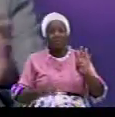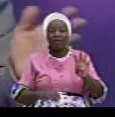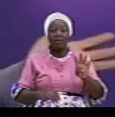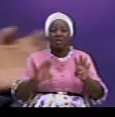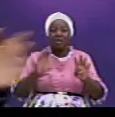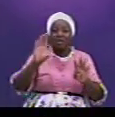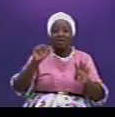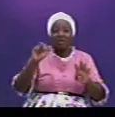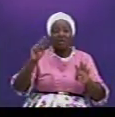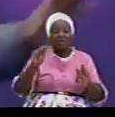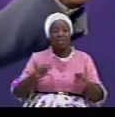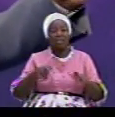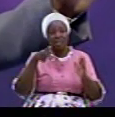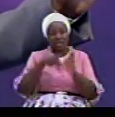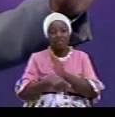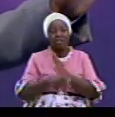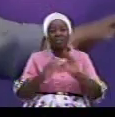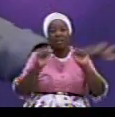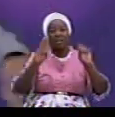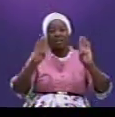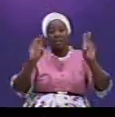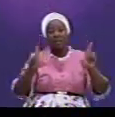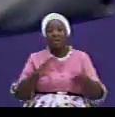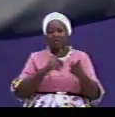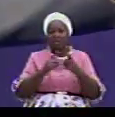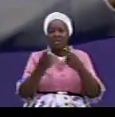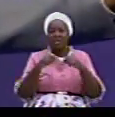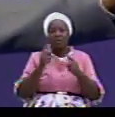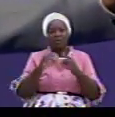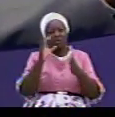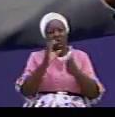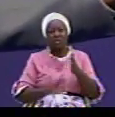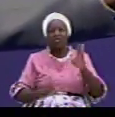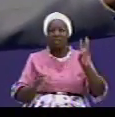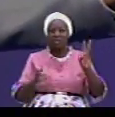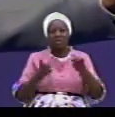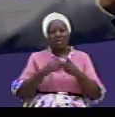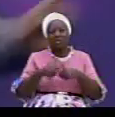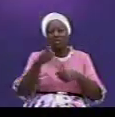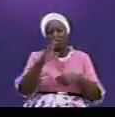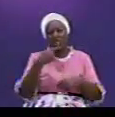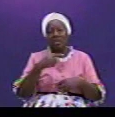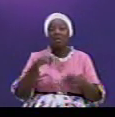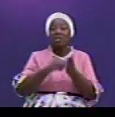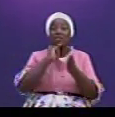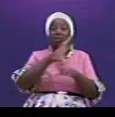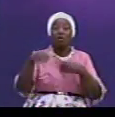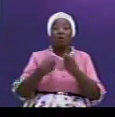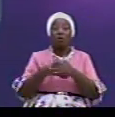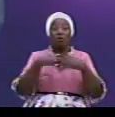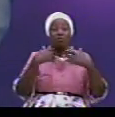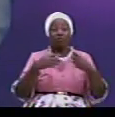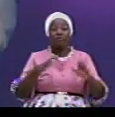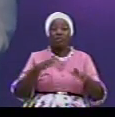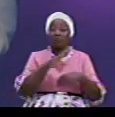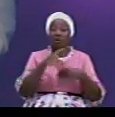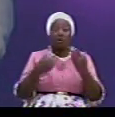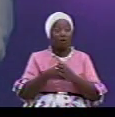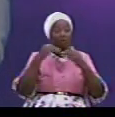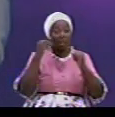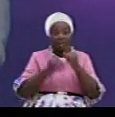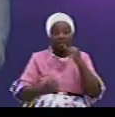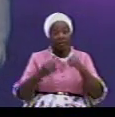you come to chapter 6, God said, it's all over. For all men, for every man in